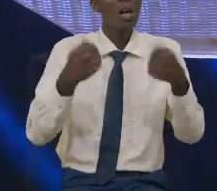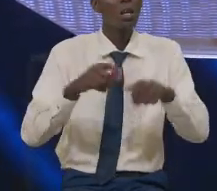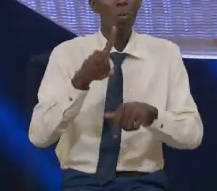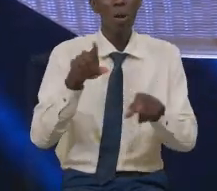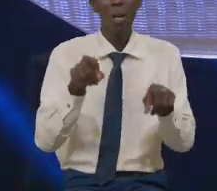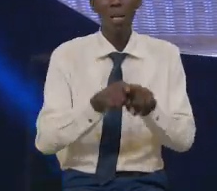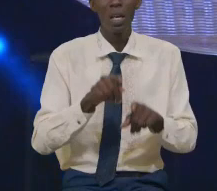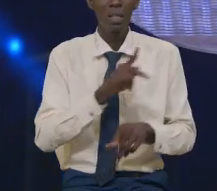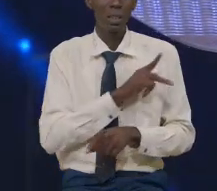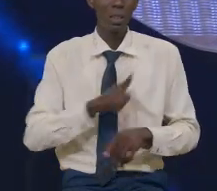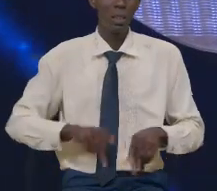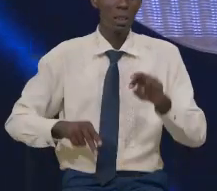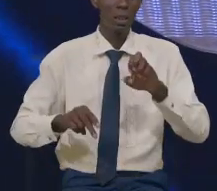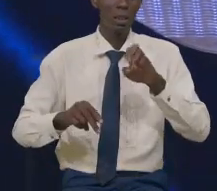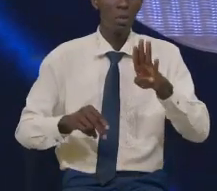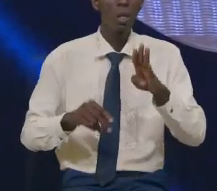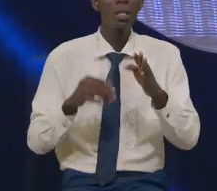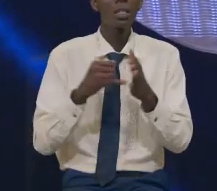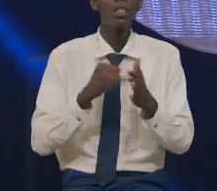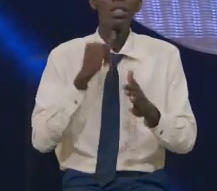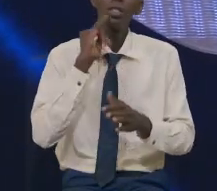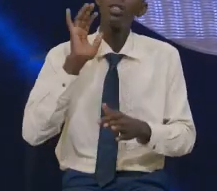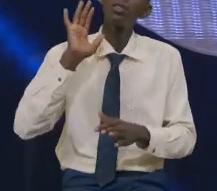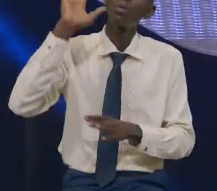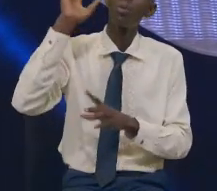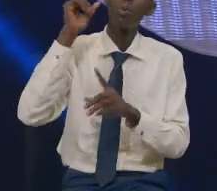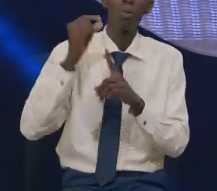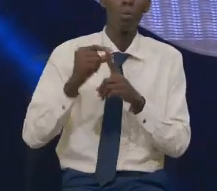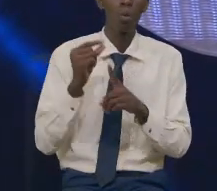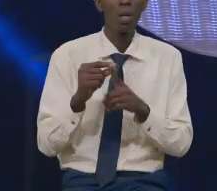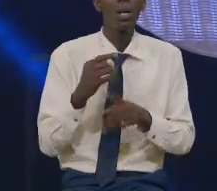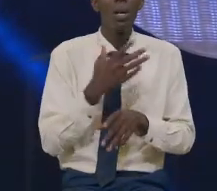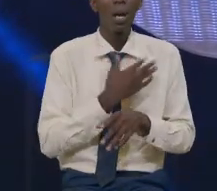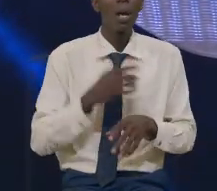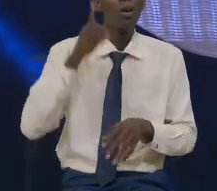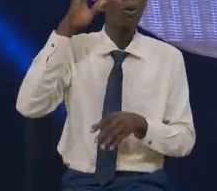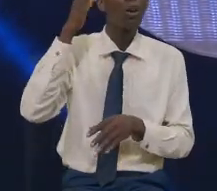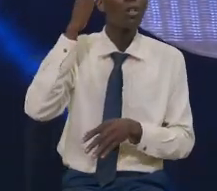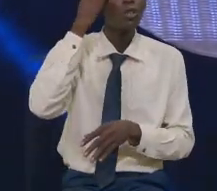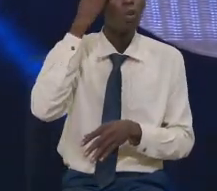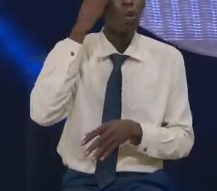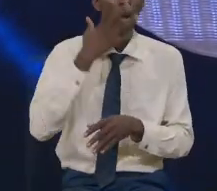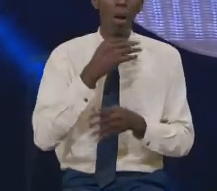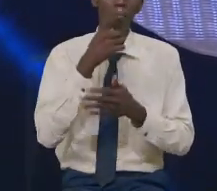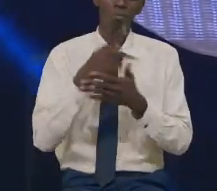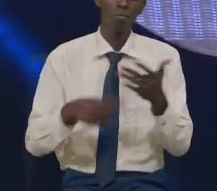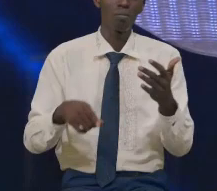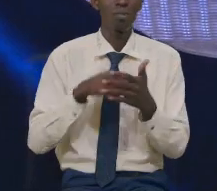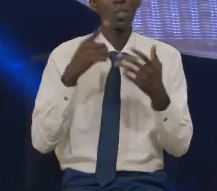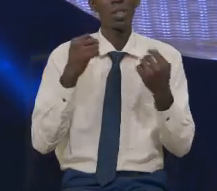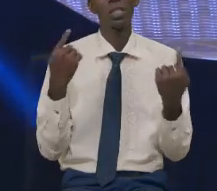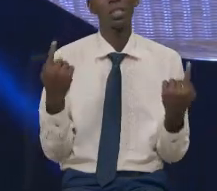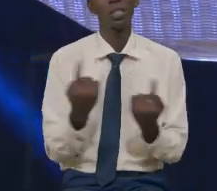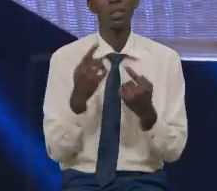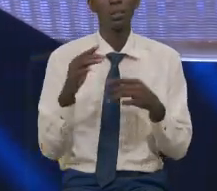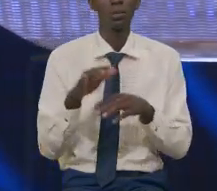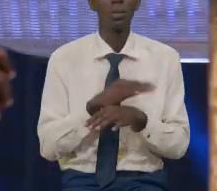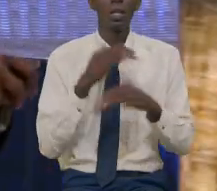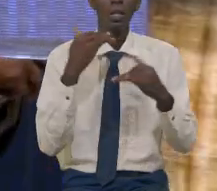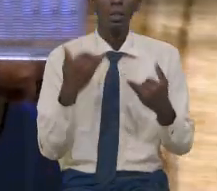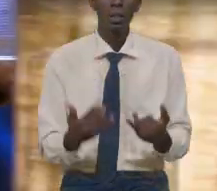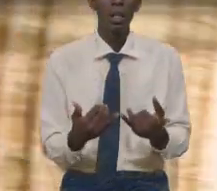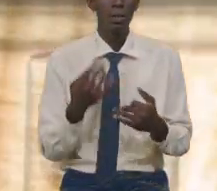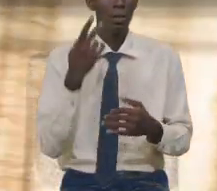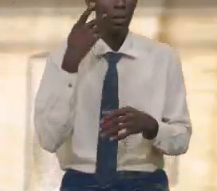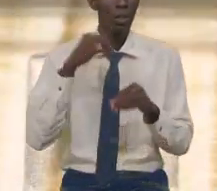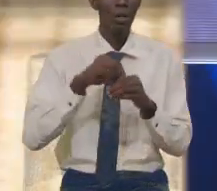is the word of God. God knows and rebukes the sinful. We're coming to